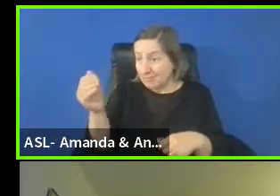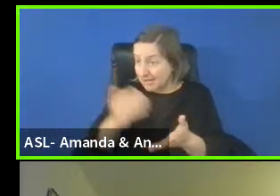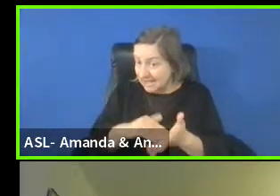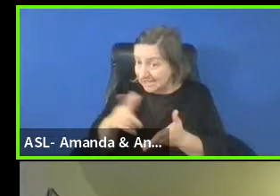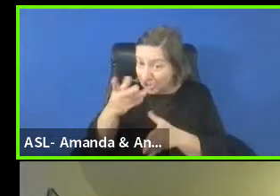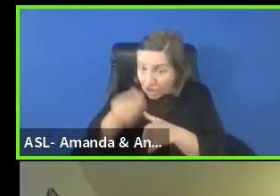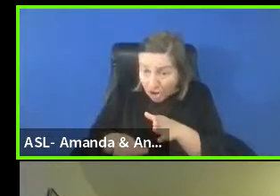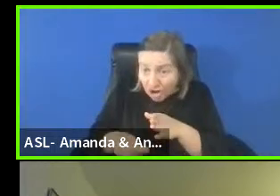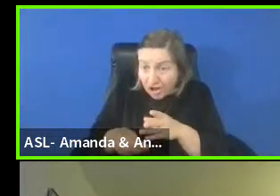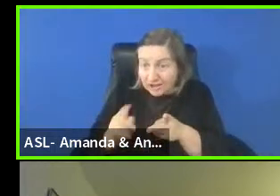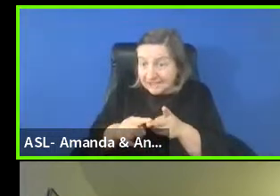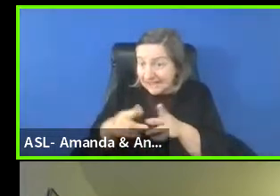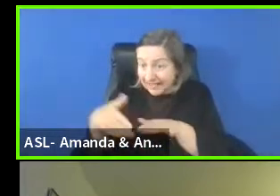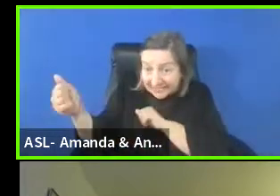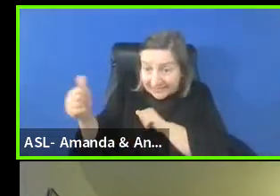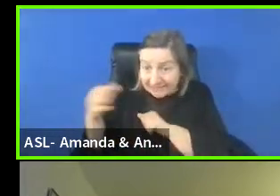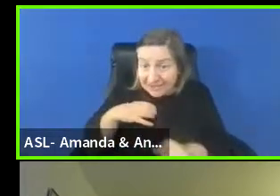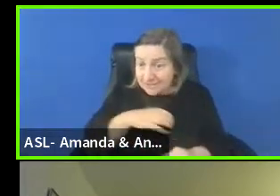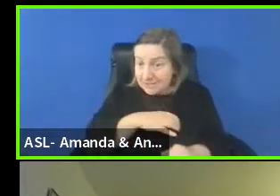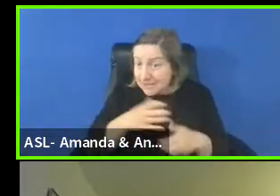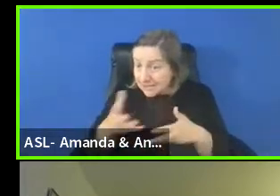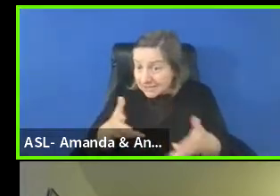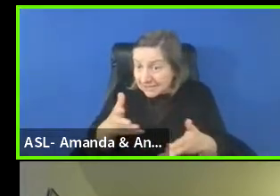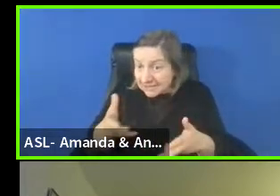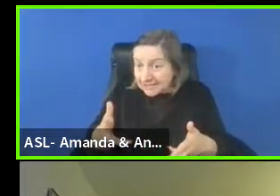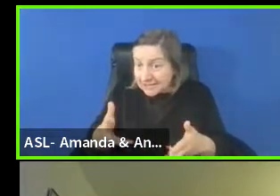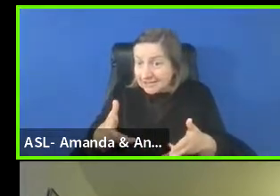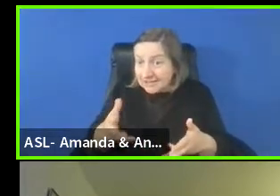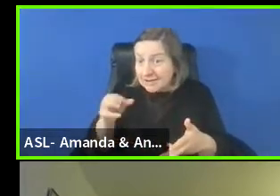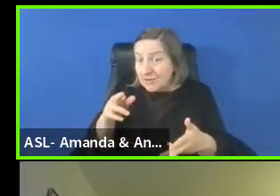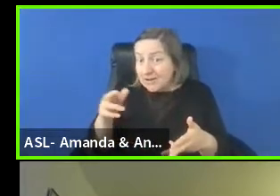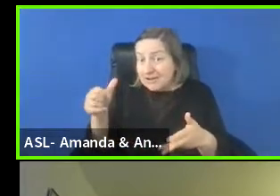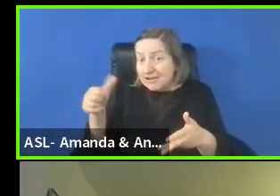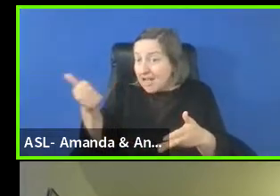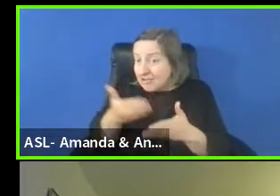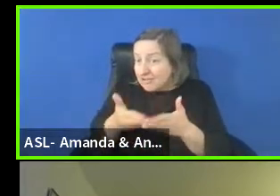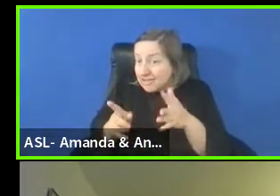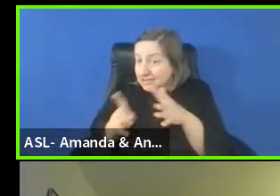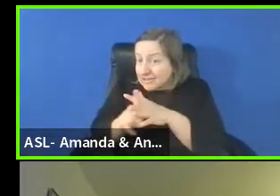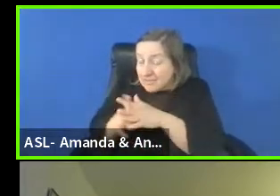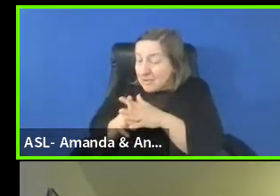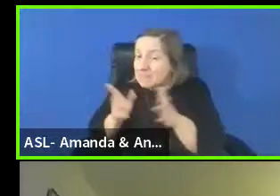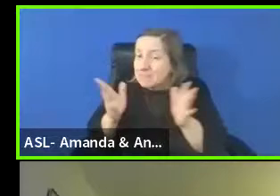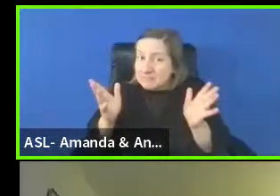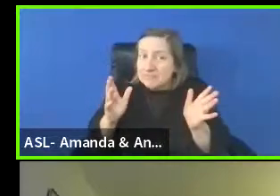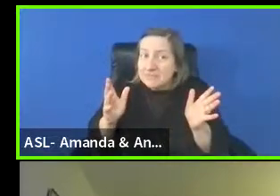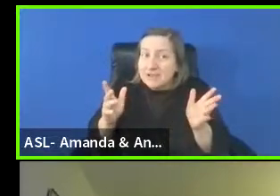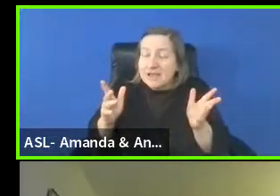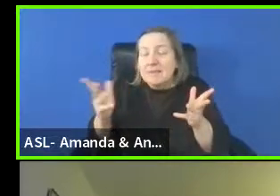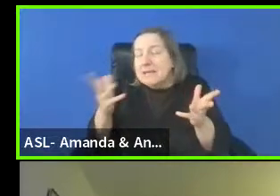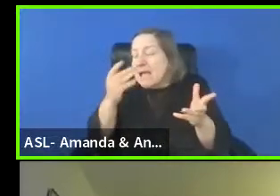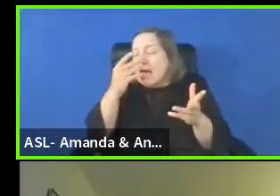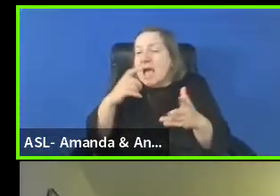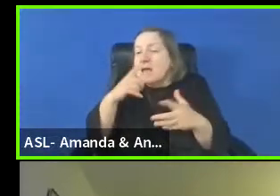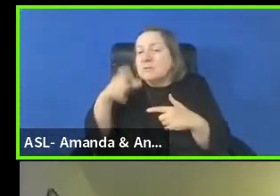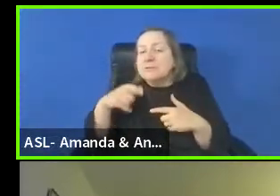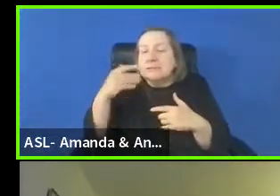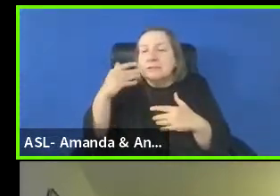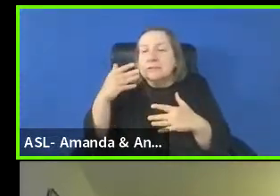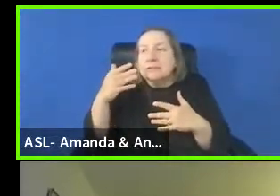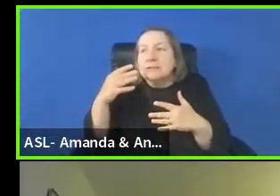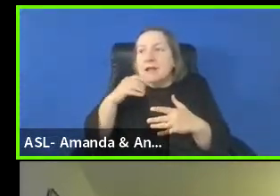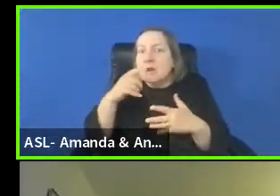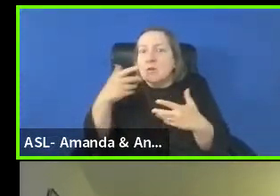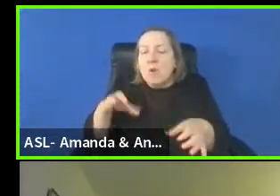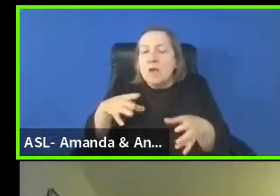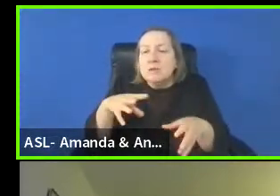not? Did he leave the committee, or just other things come up? And not that I care not that I really want to get